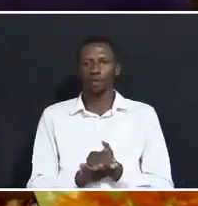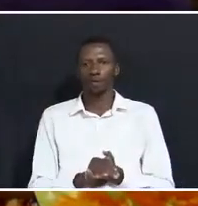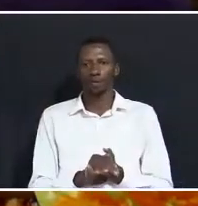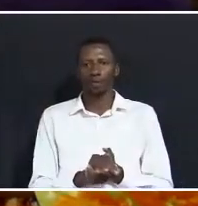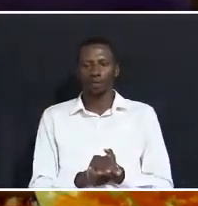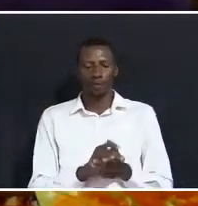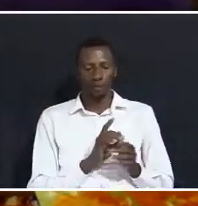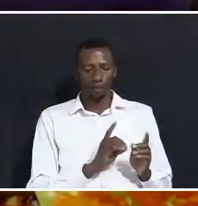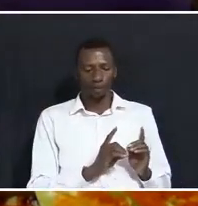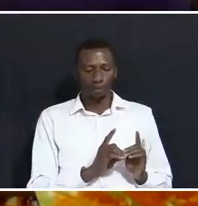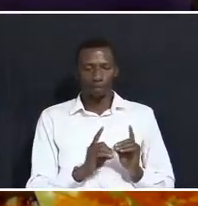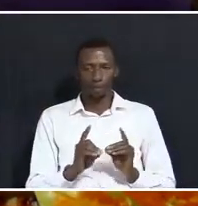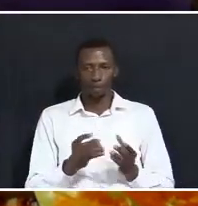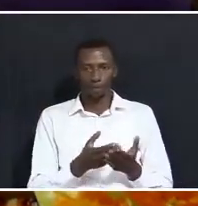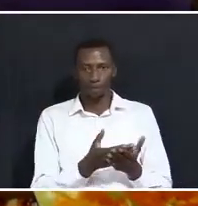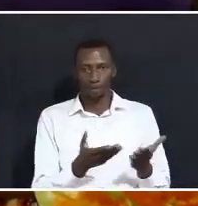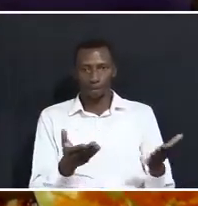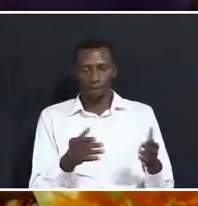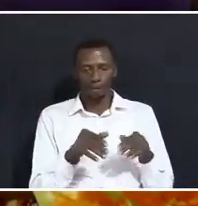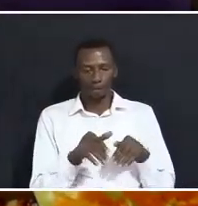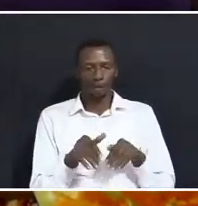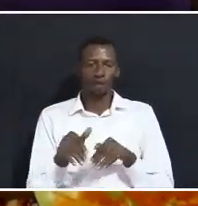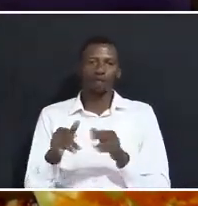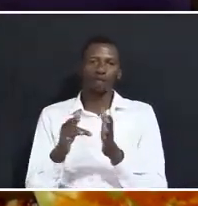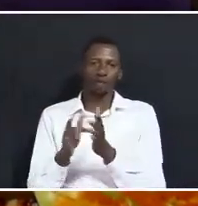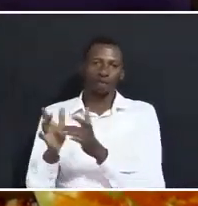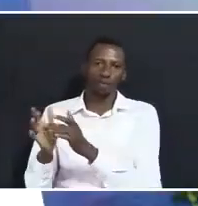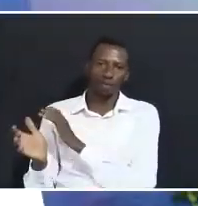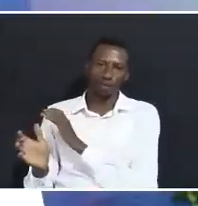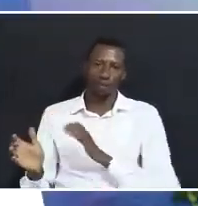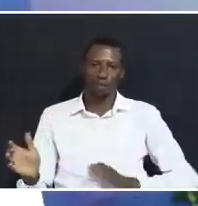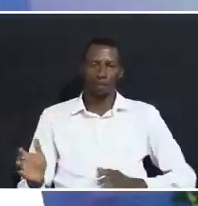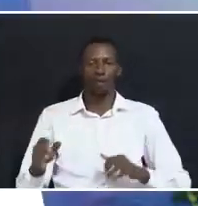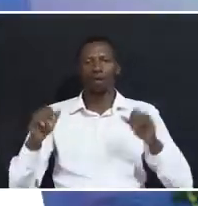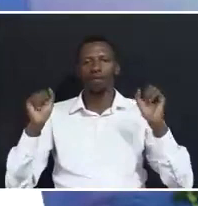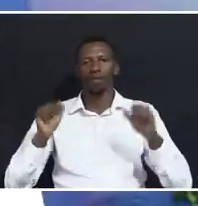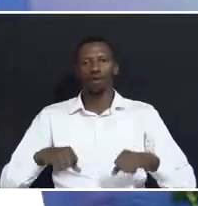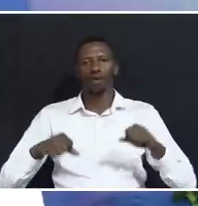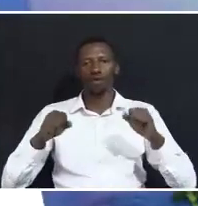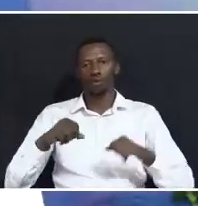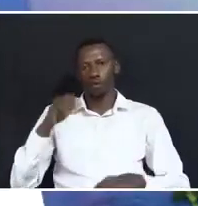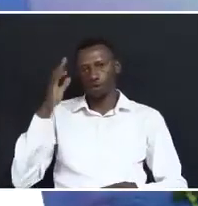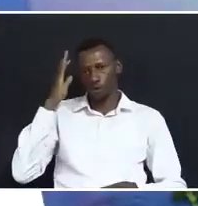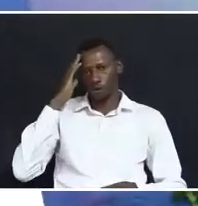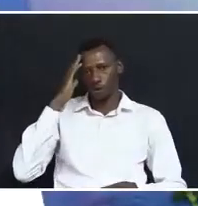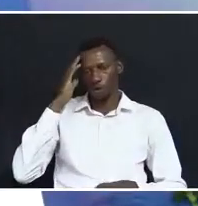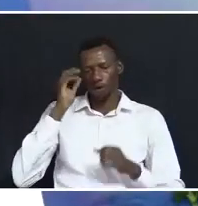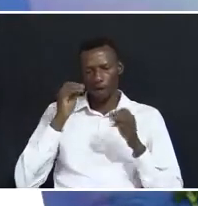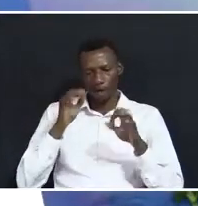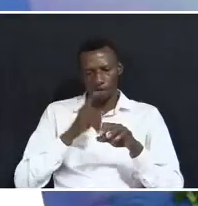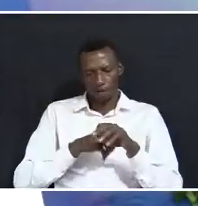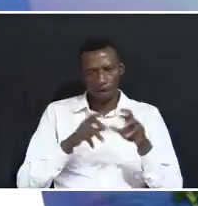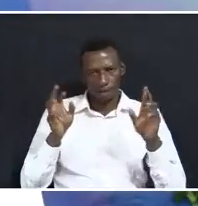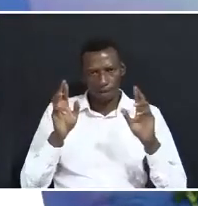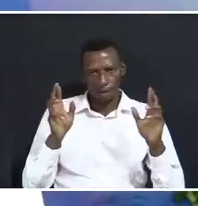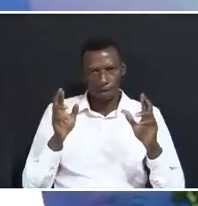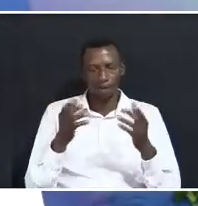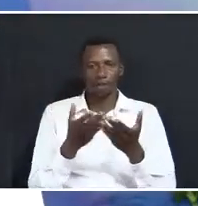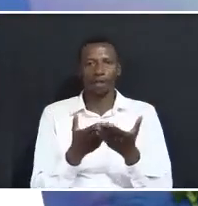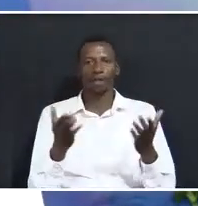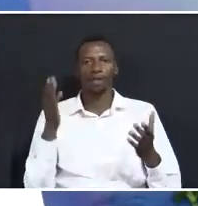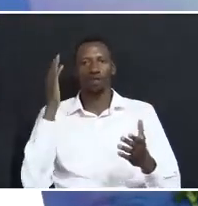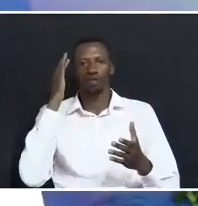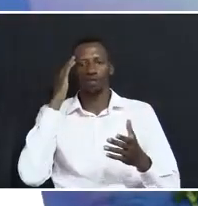Jesus Christ will be able to know when it is time. They knew it is time to make it